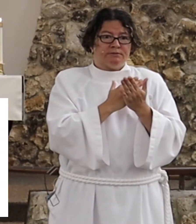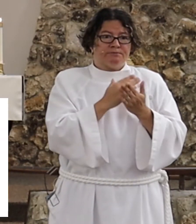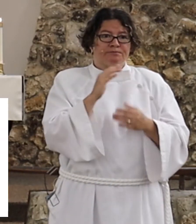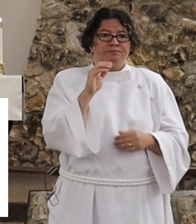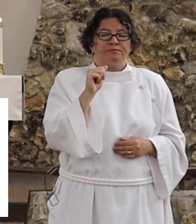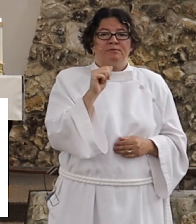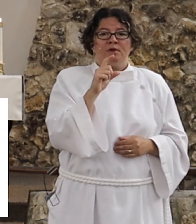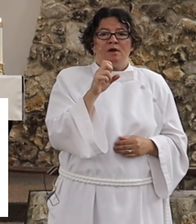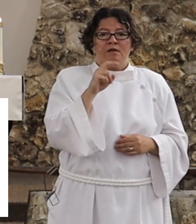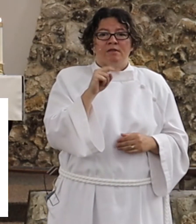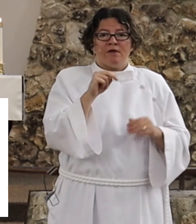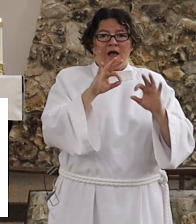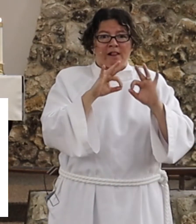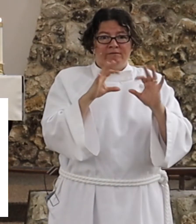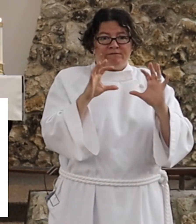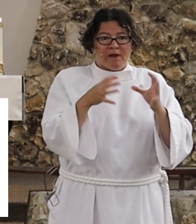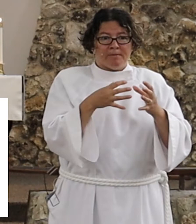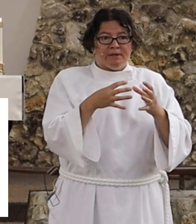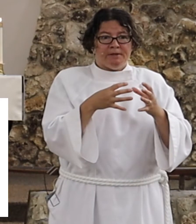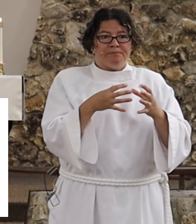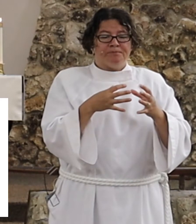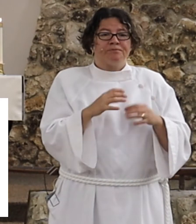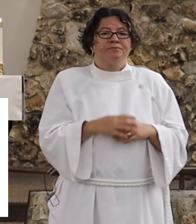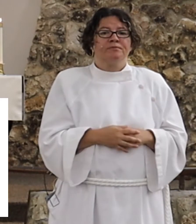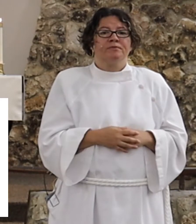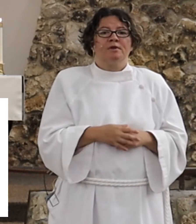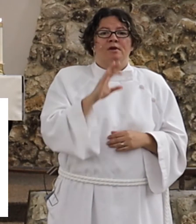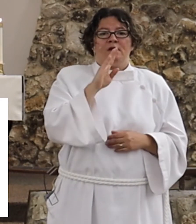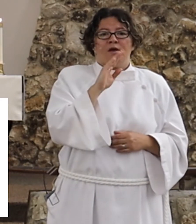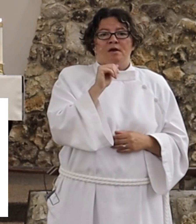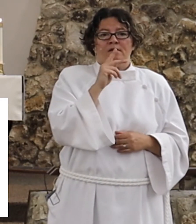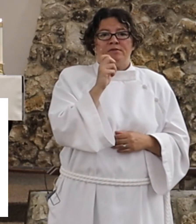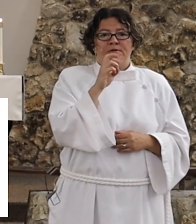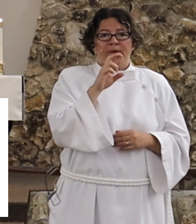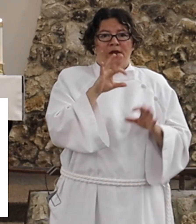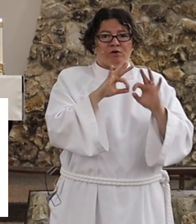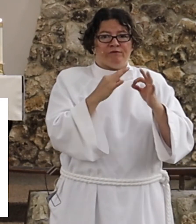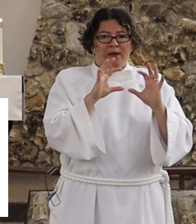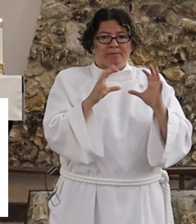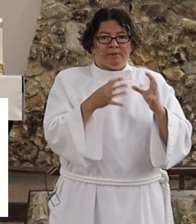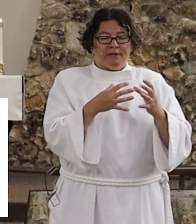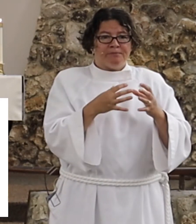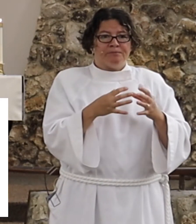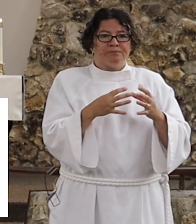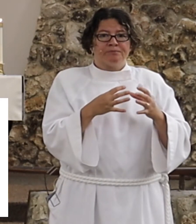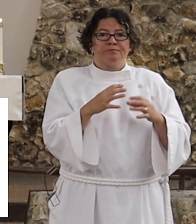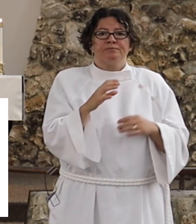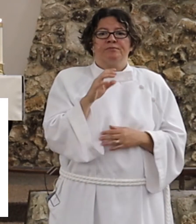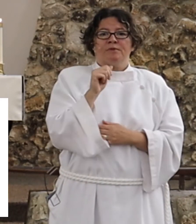list. The Allen family, the Baker family,